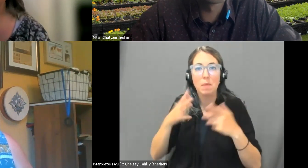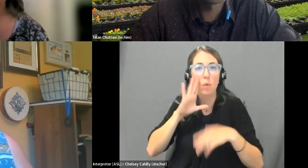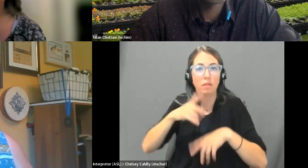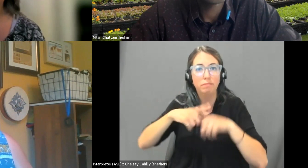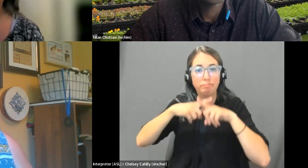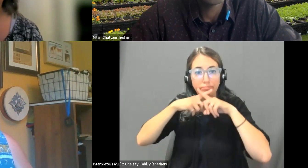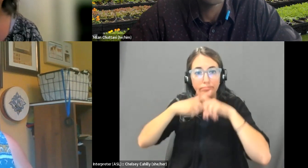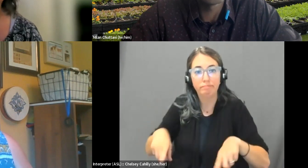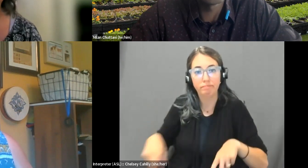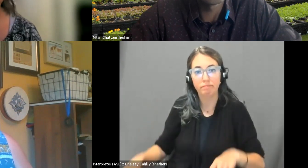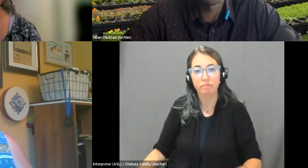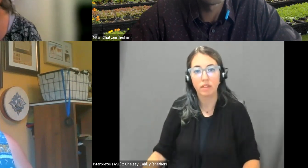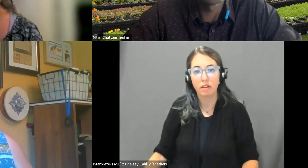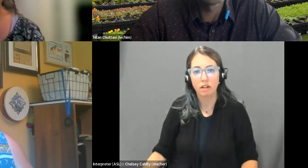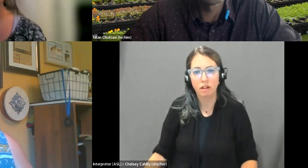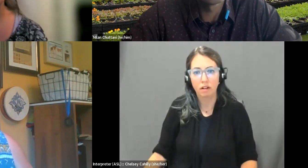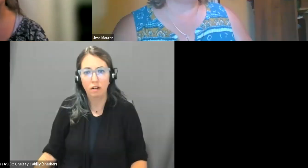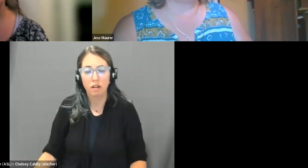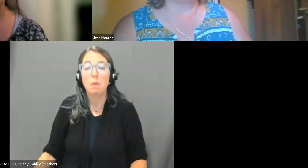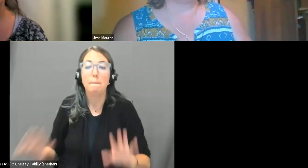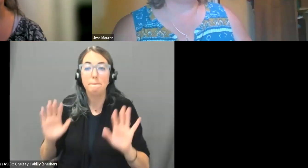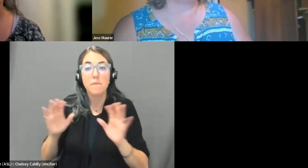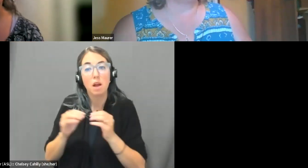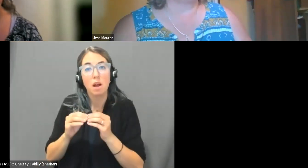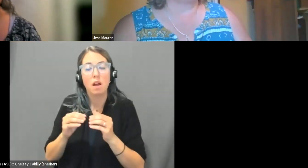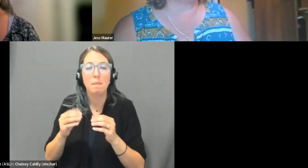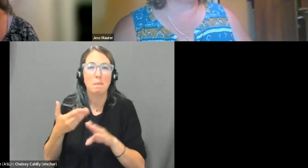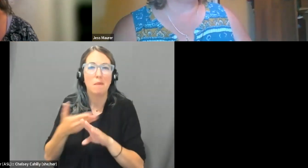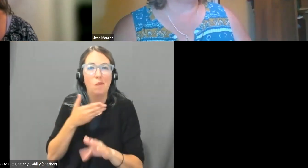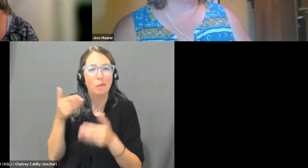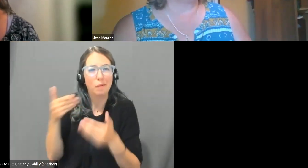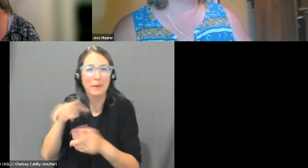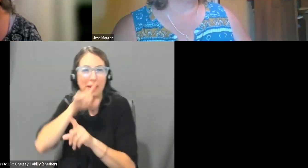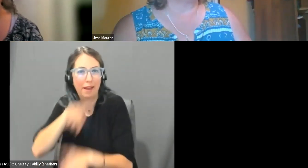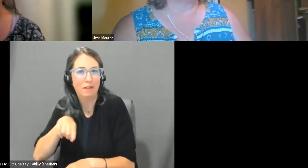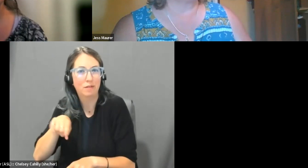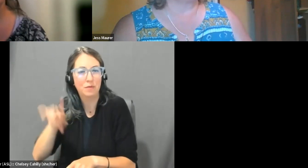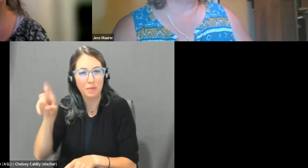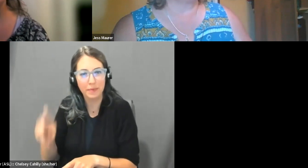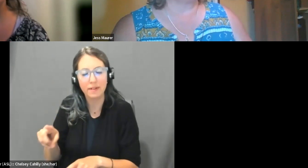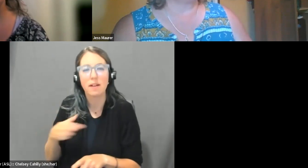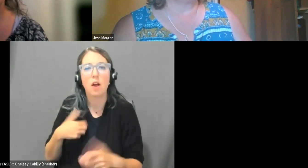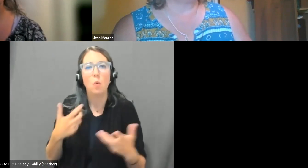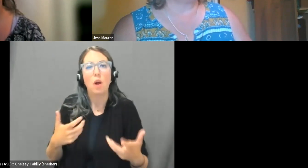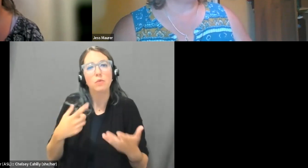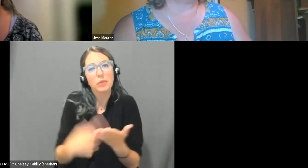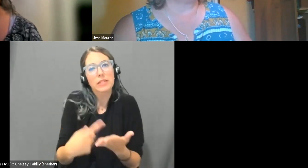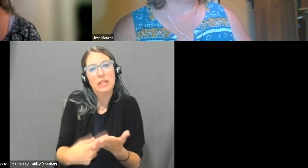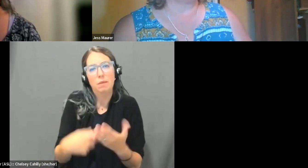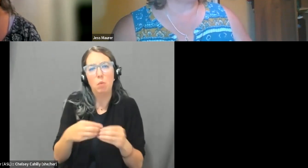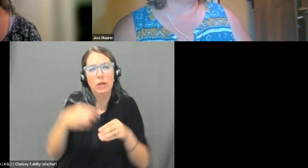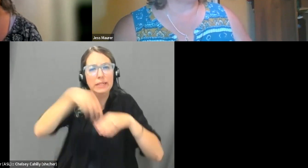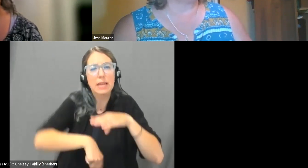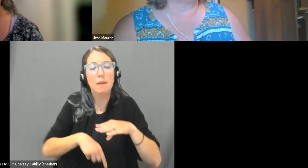And before we go there, though, I did want to probe just a little bit deeper on this sort of beyond consent and